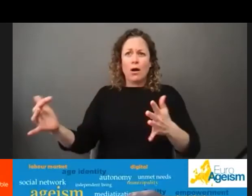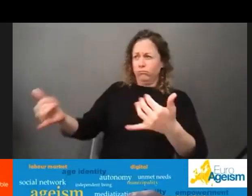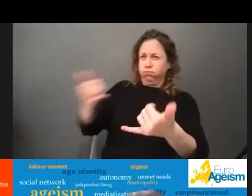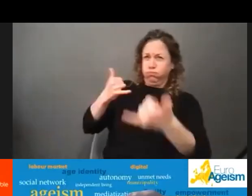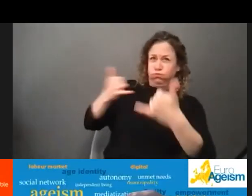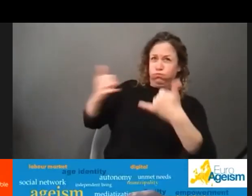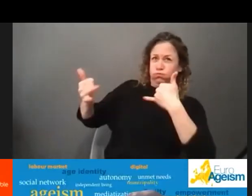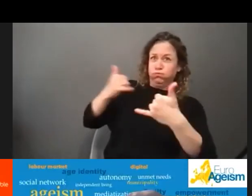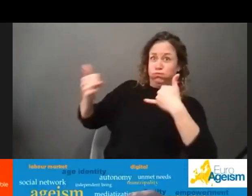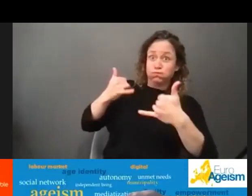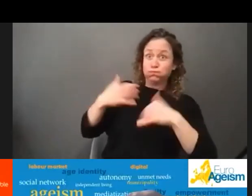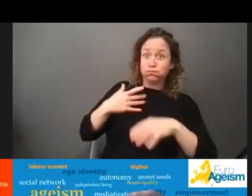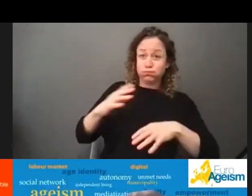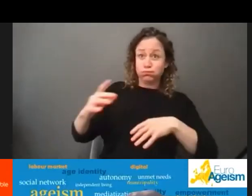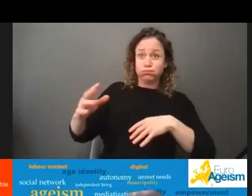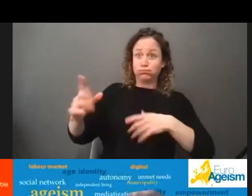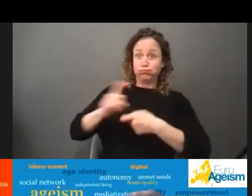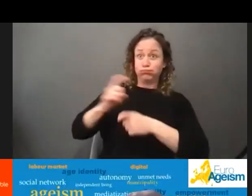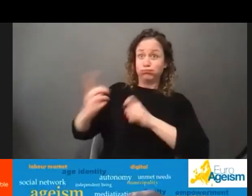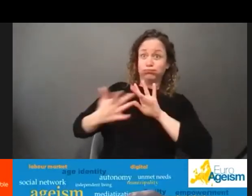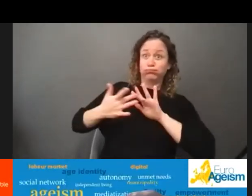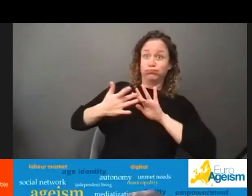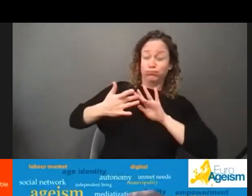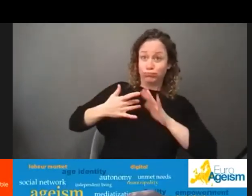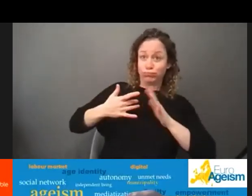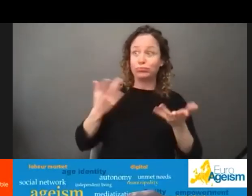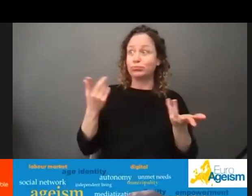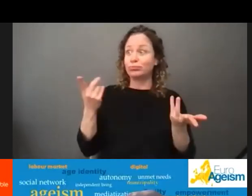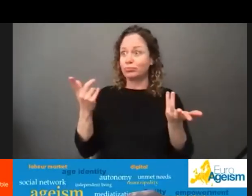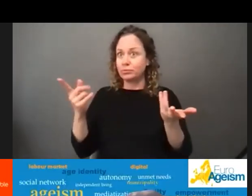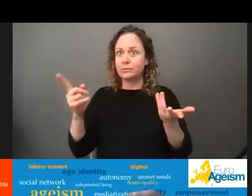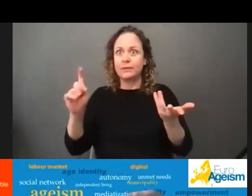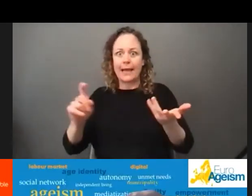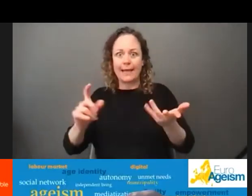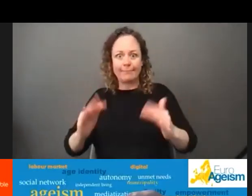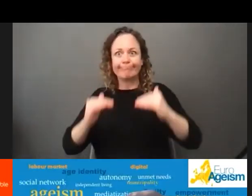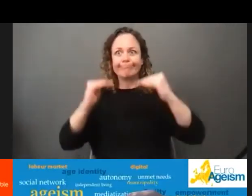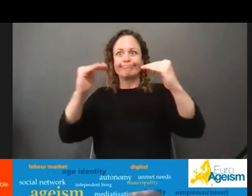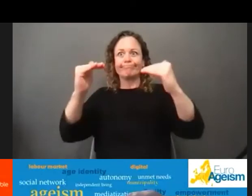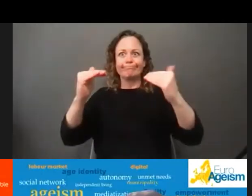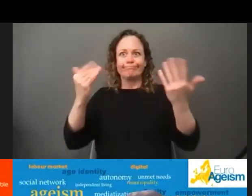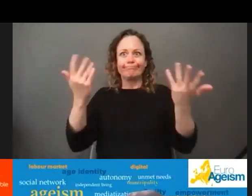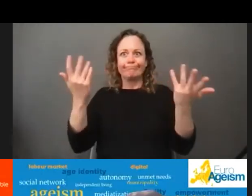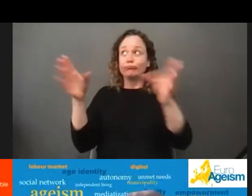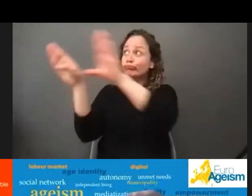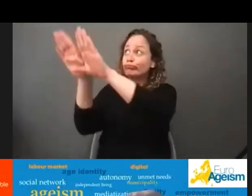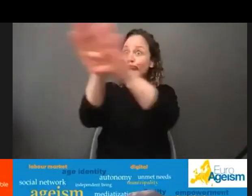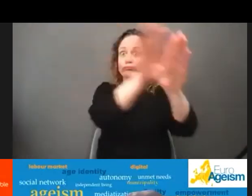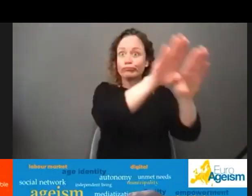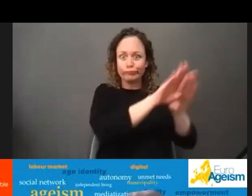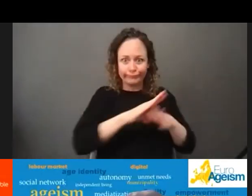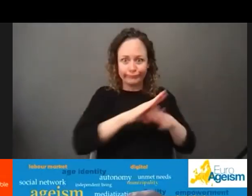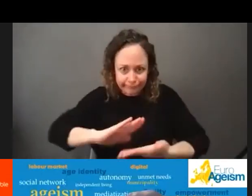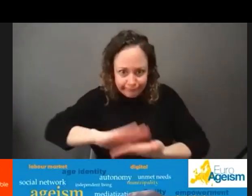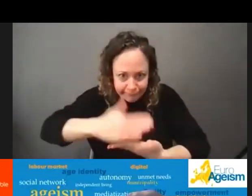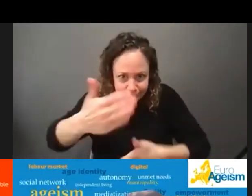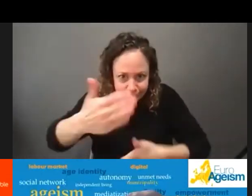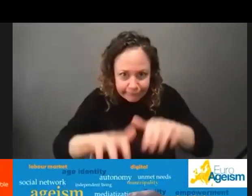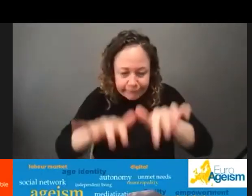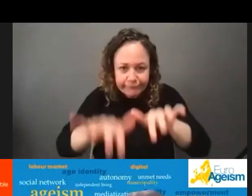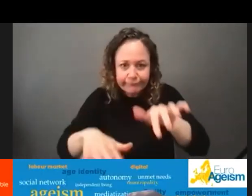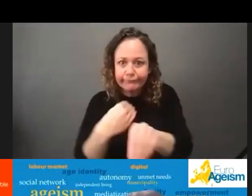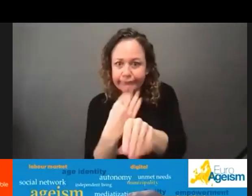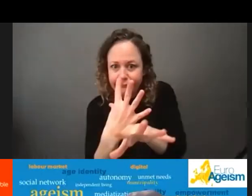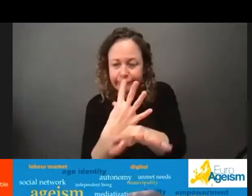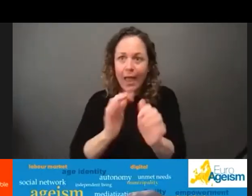can you help me? I need to now learn some skills so that I can get connected, so that I can, video chat with